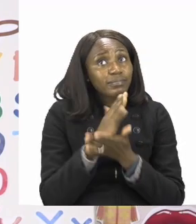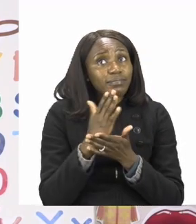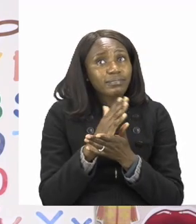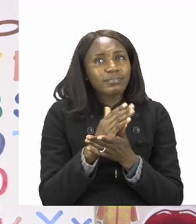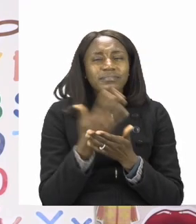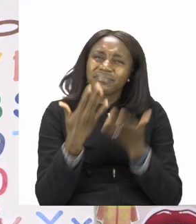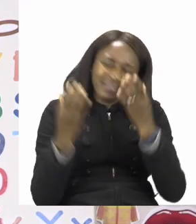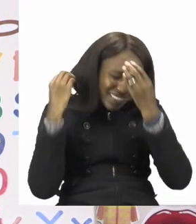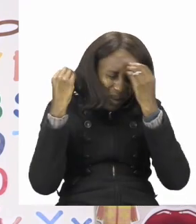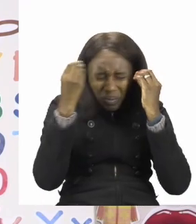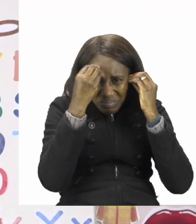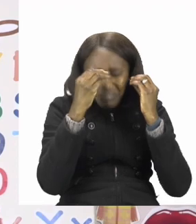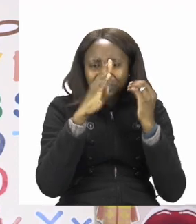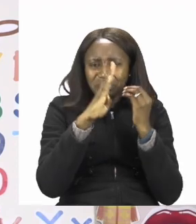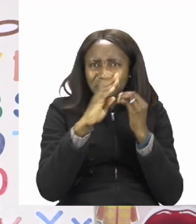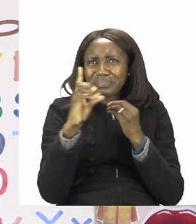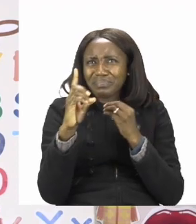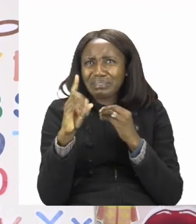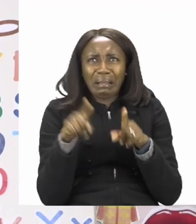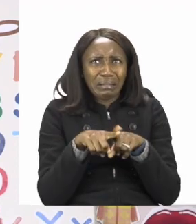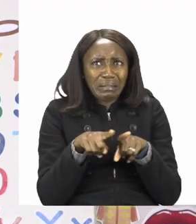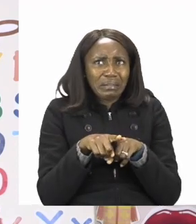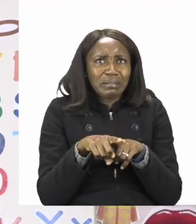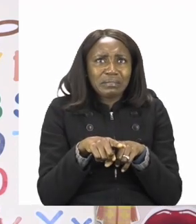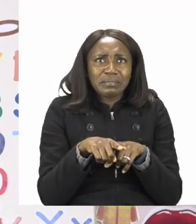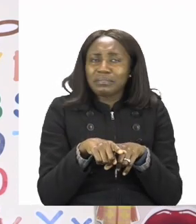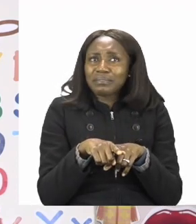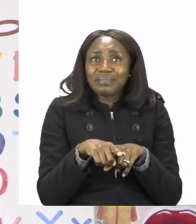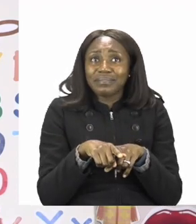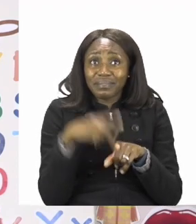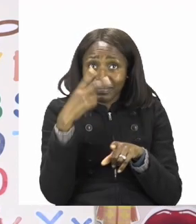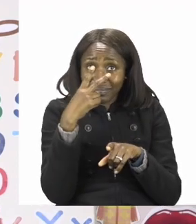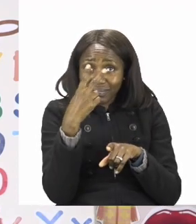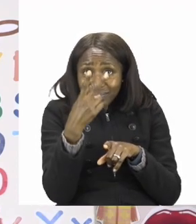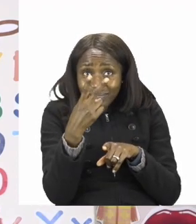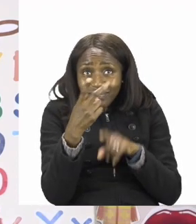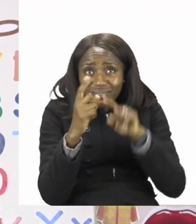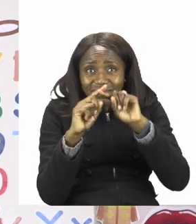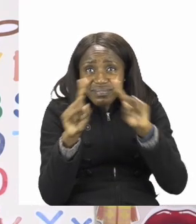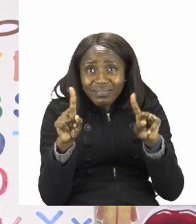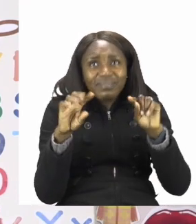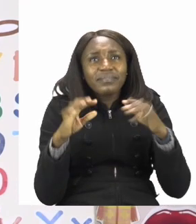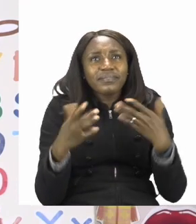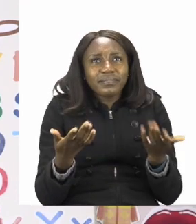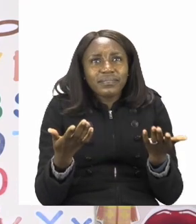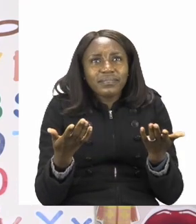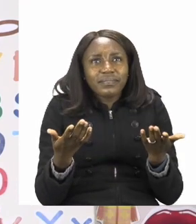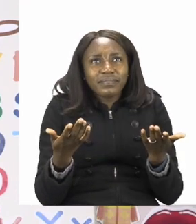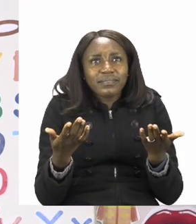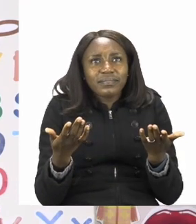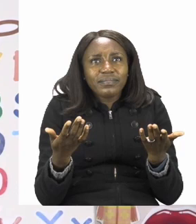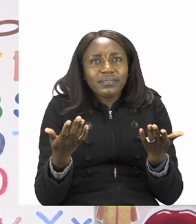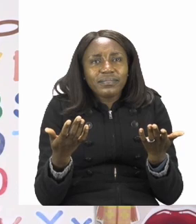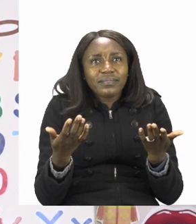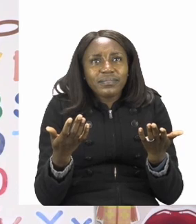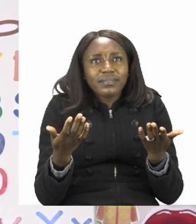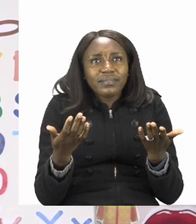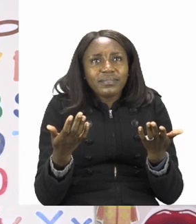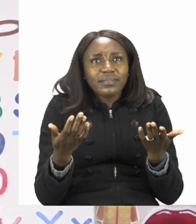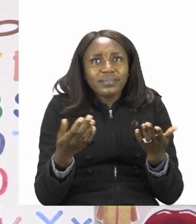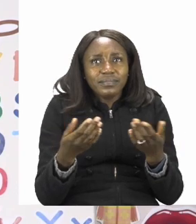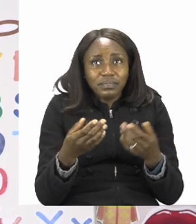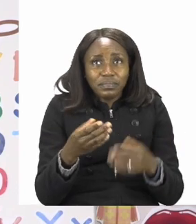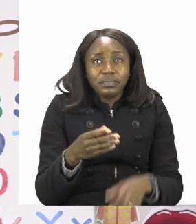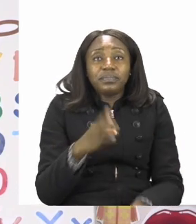confuse the two letters. So this is a good chance for you to remember. Now, our small